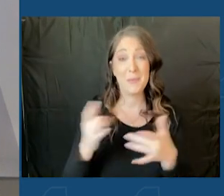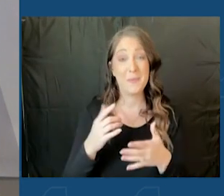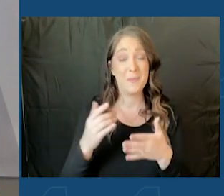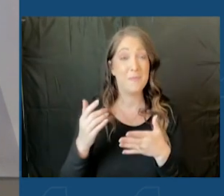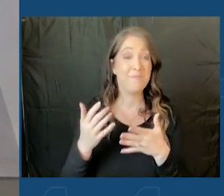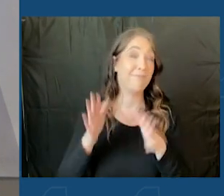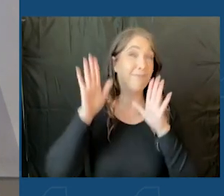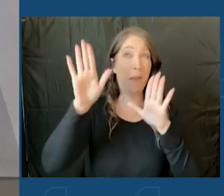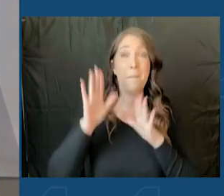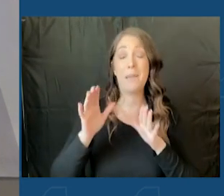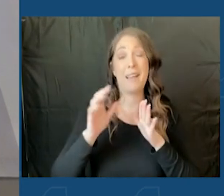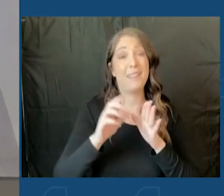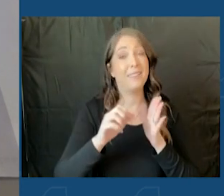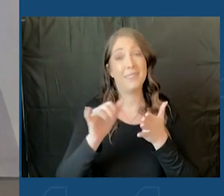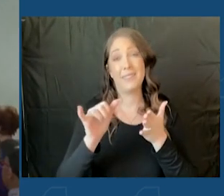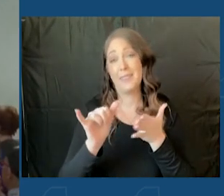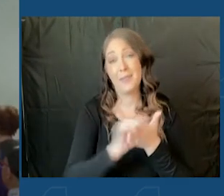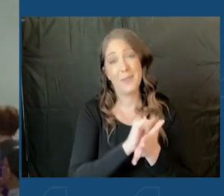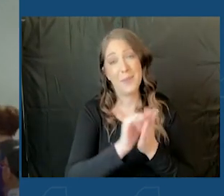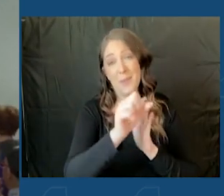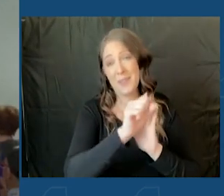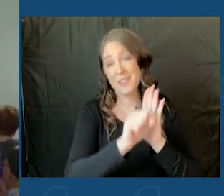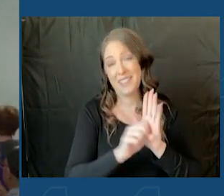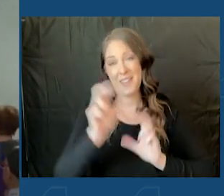Fair. It's